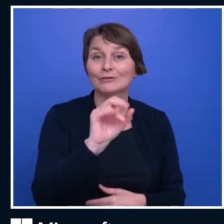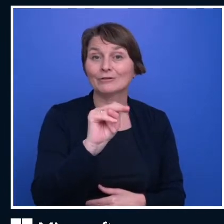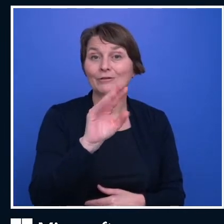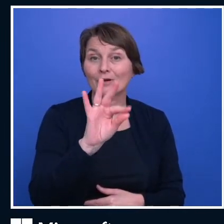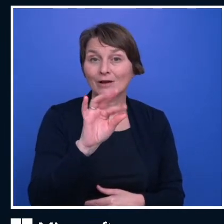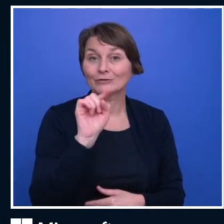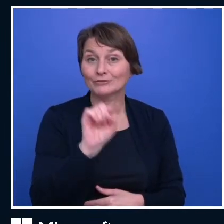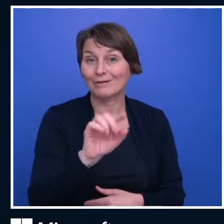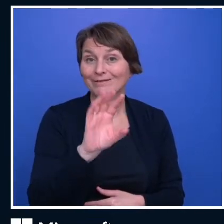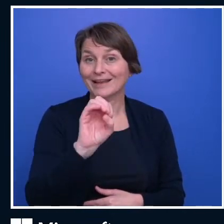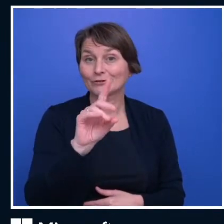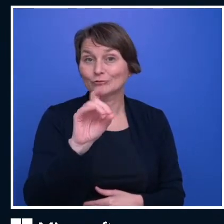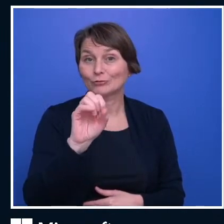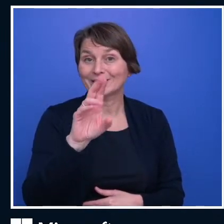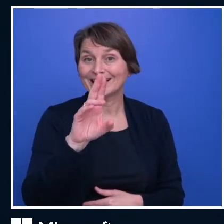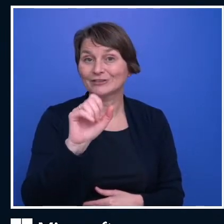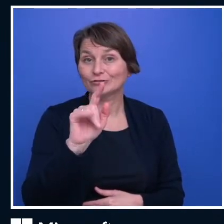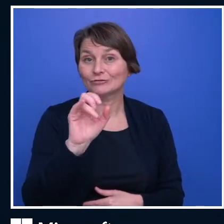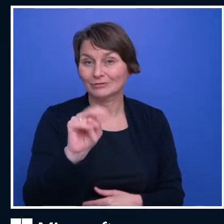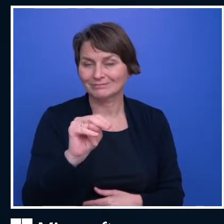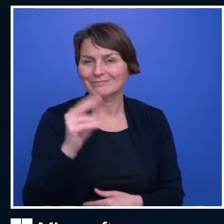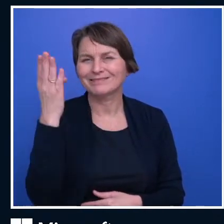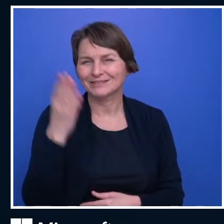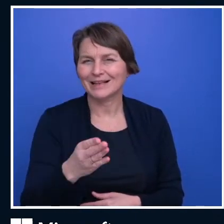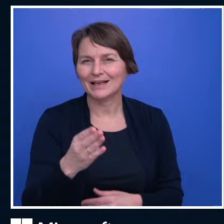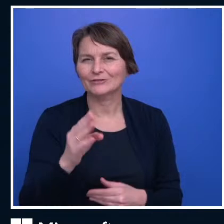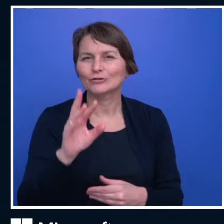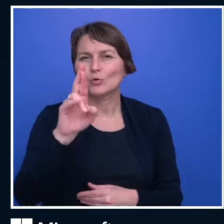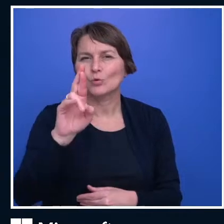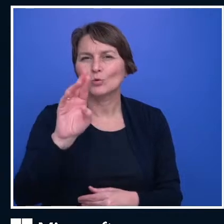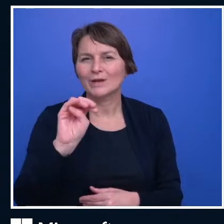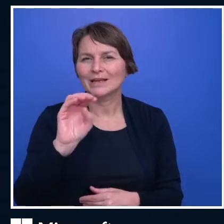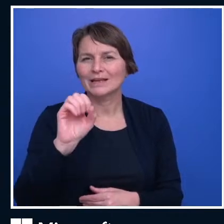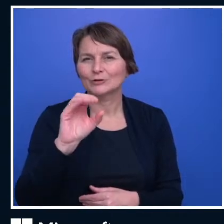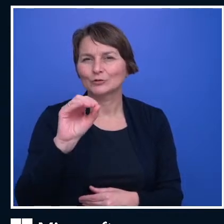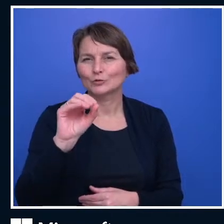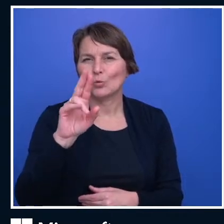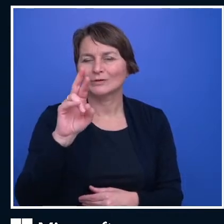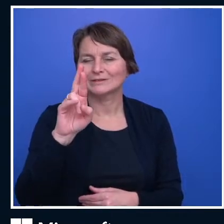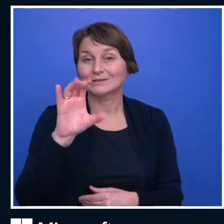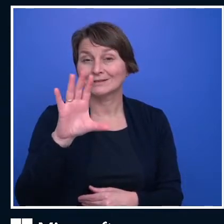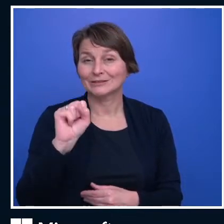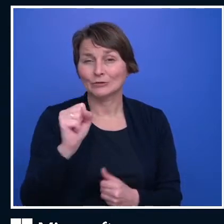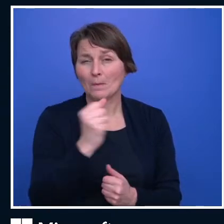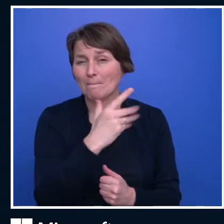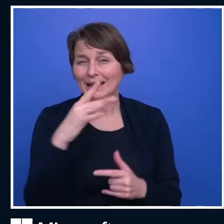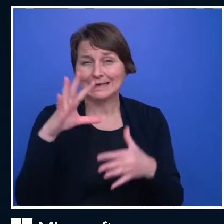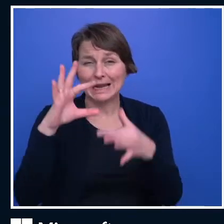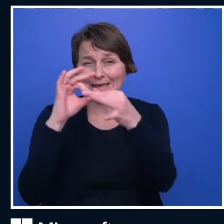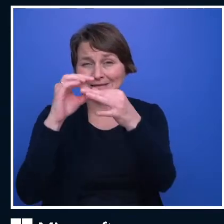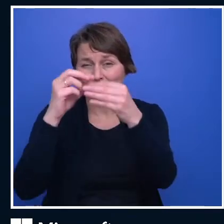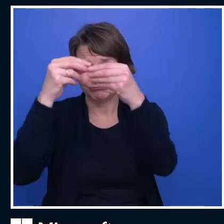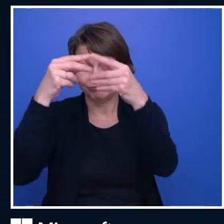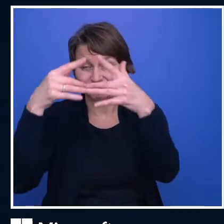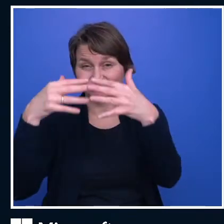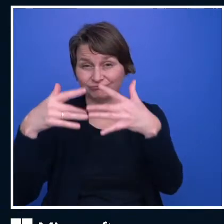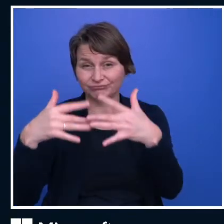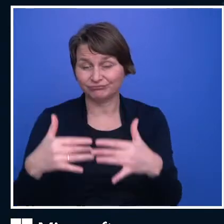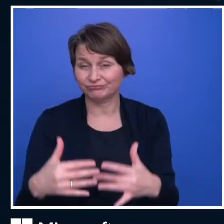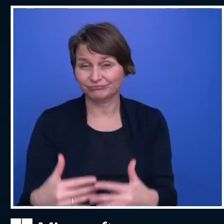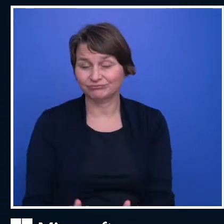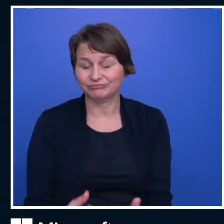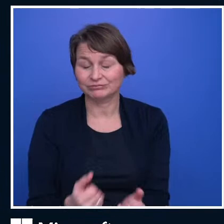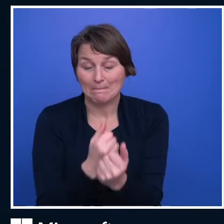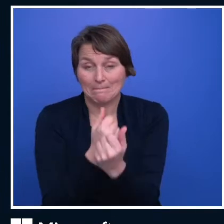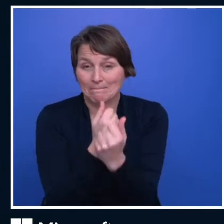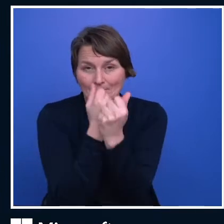aiconf.education/resources. And every single one of our speakers has given amazing links for all of the content. So code repositories, learning